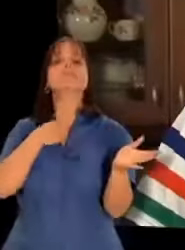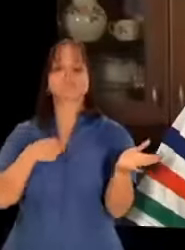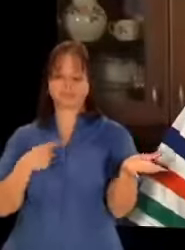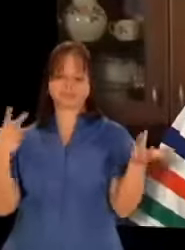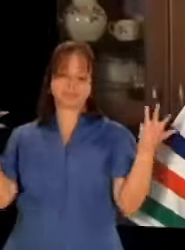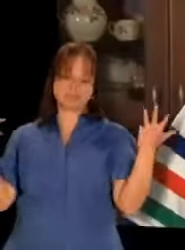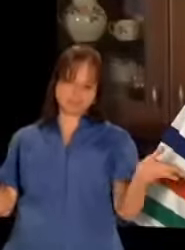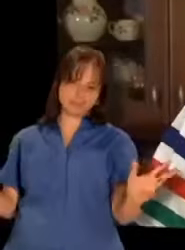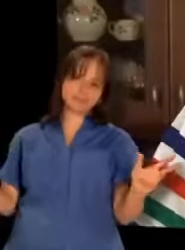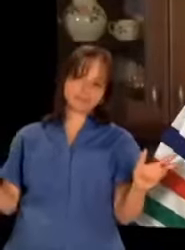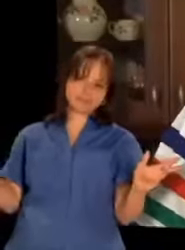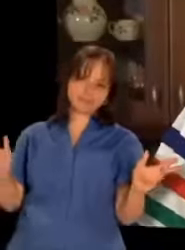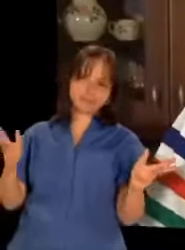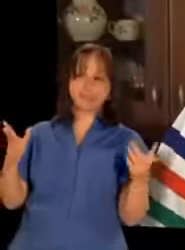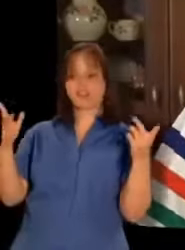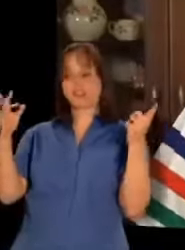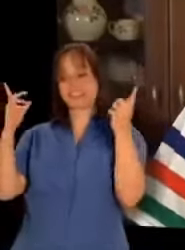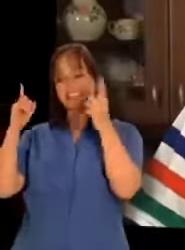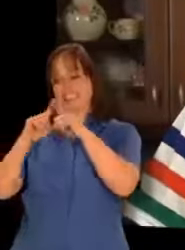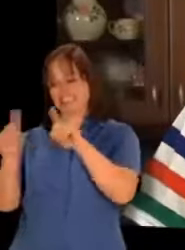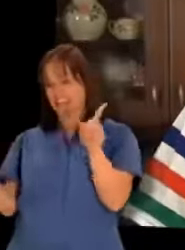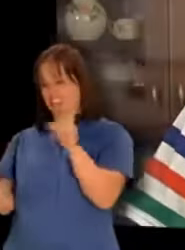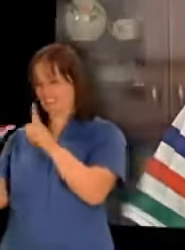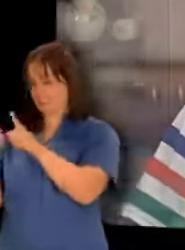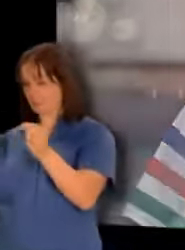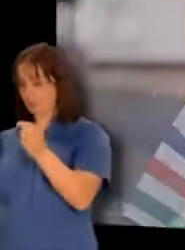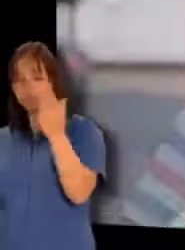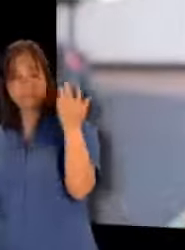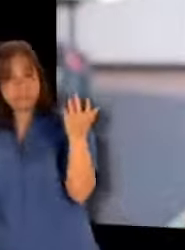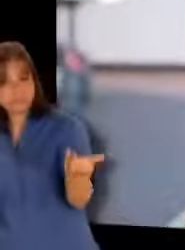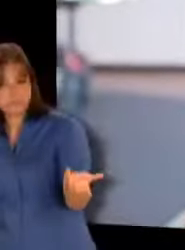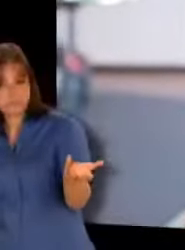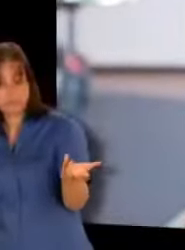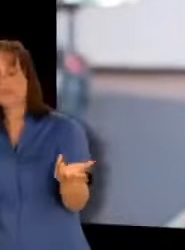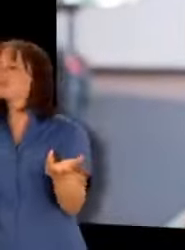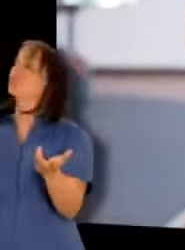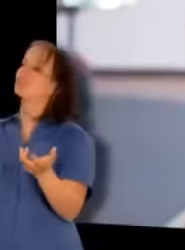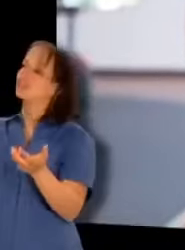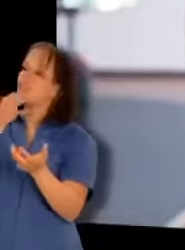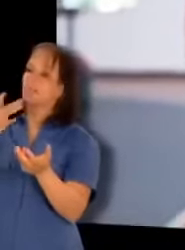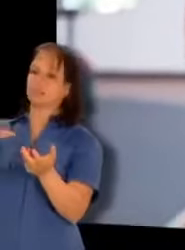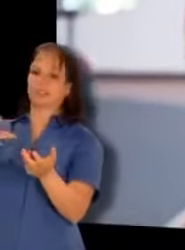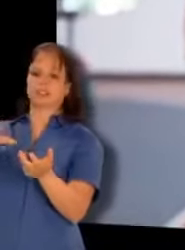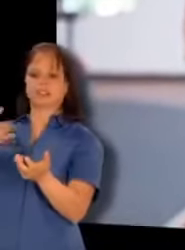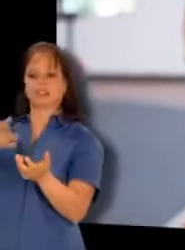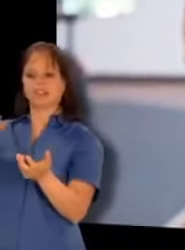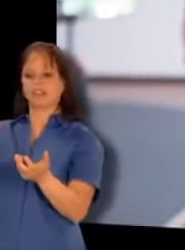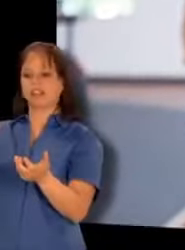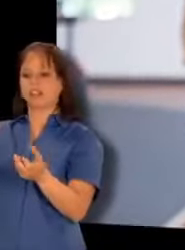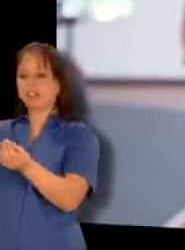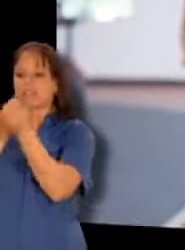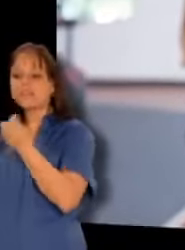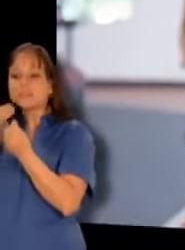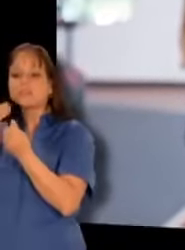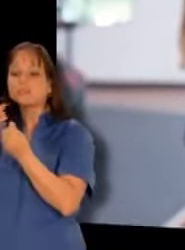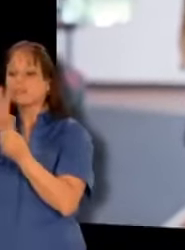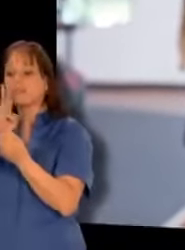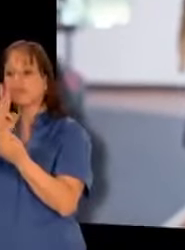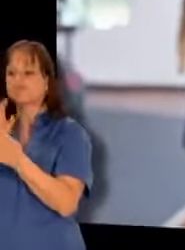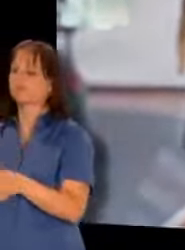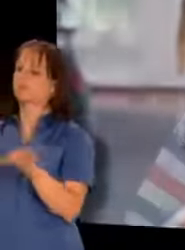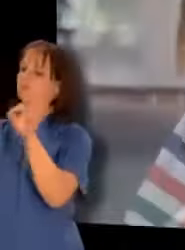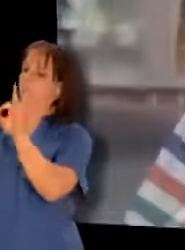medication. So what's different in Japan? Well, many experts think diet and water play an important